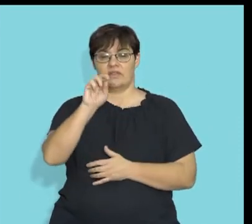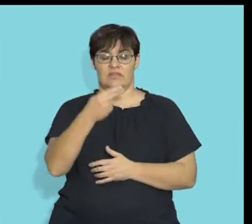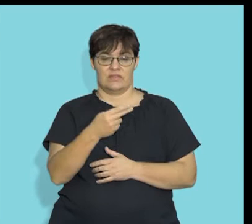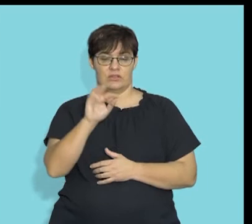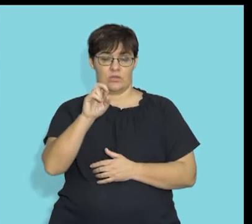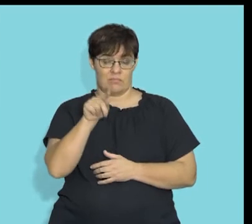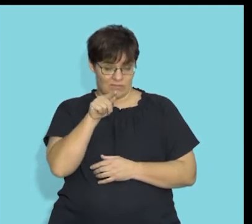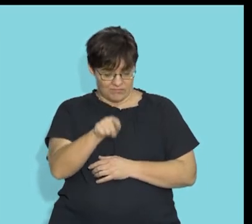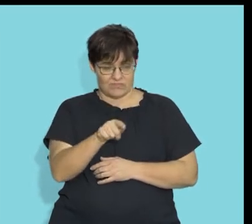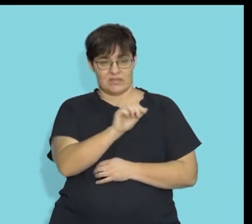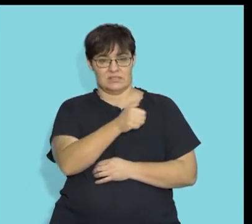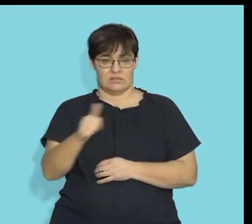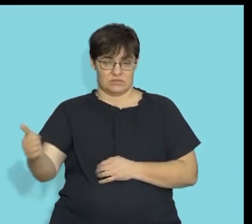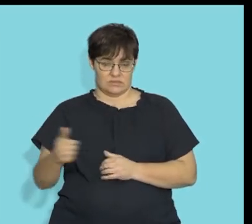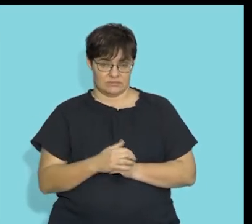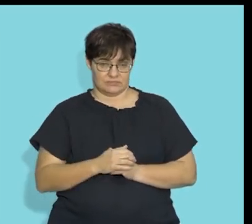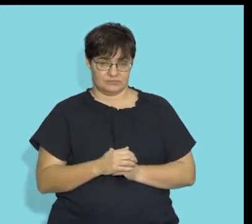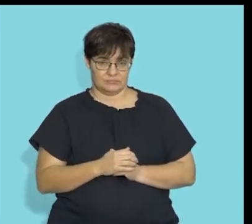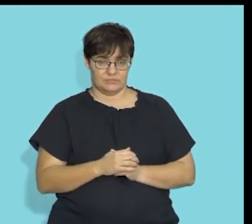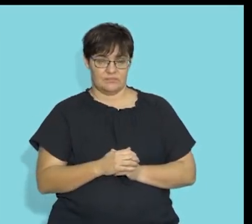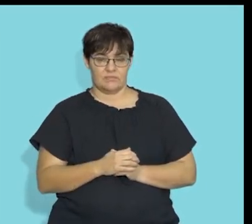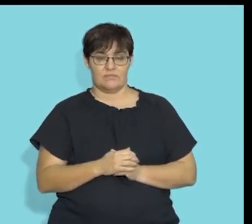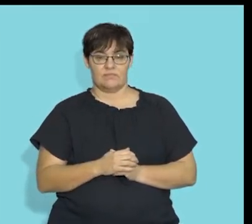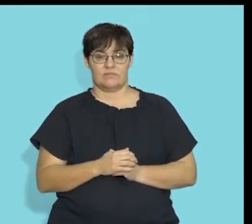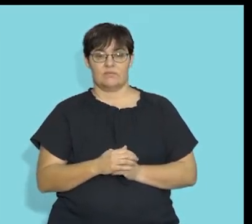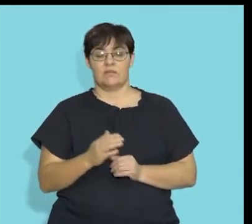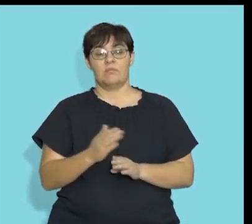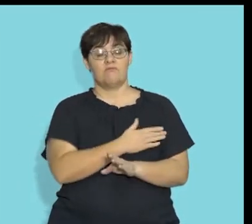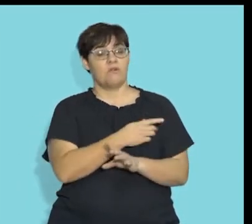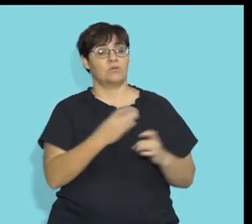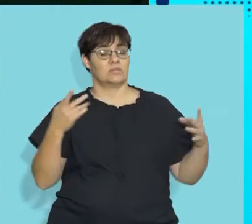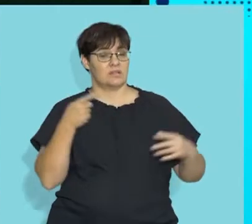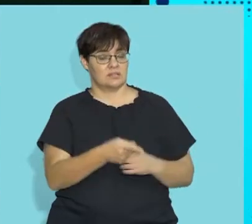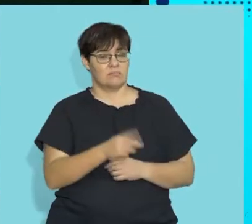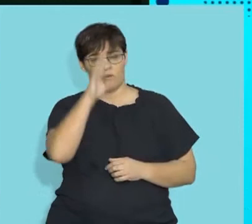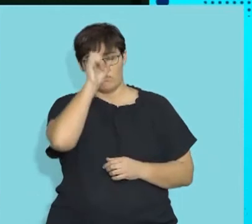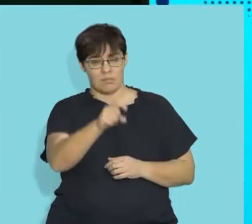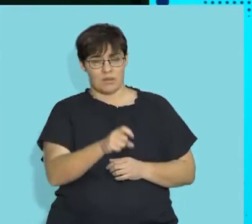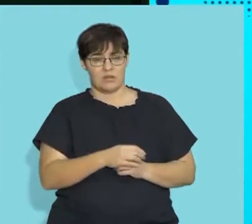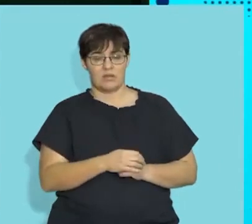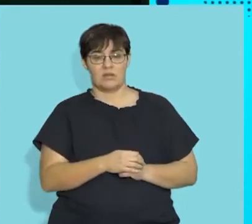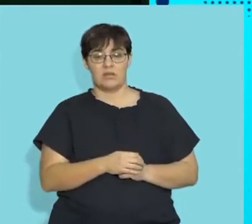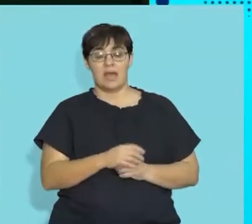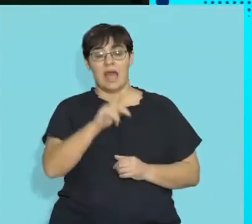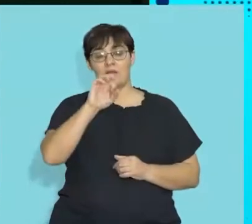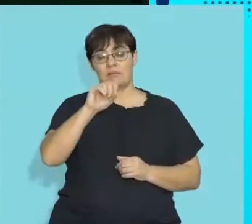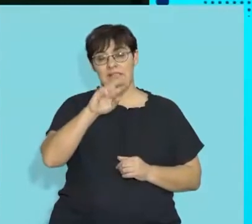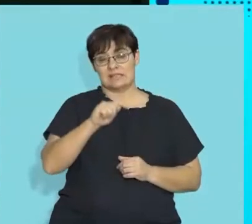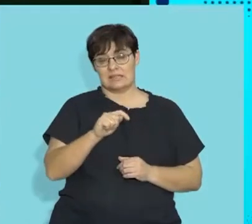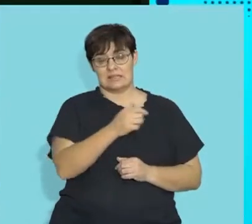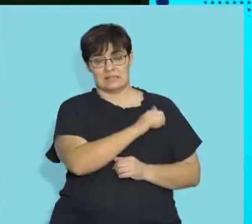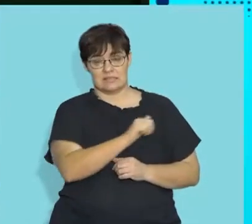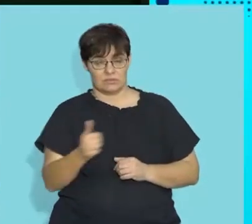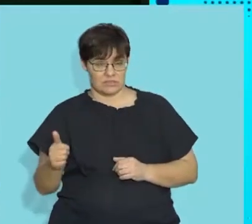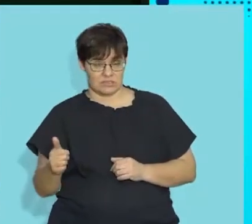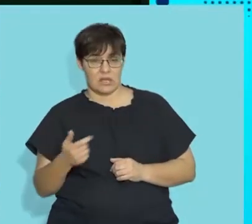15th term of the sequence. Before I get into it, please remember that for an arithmetic sequence,